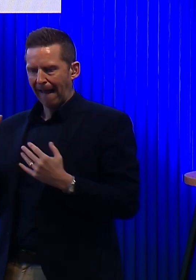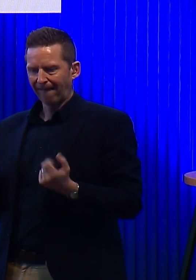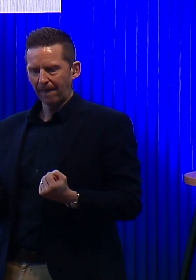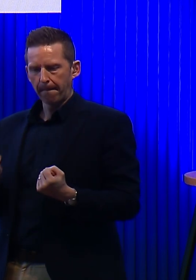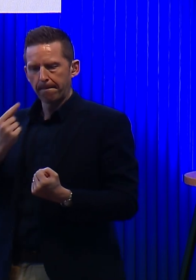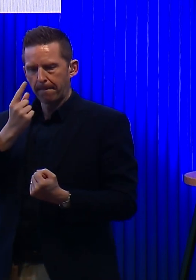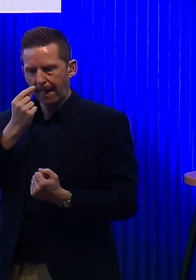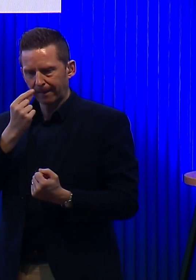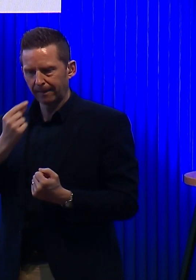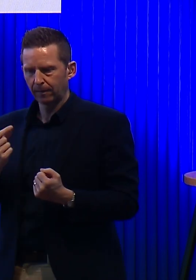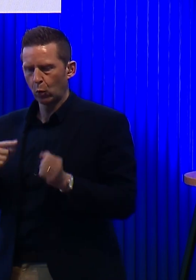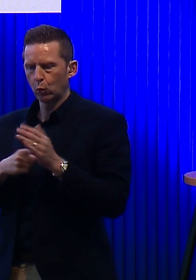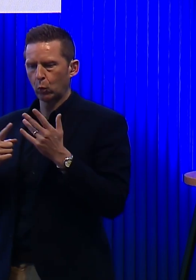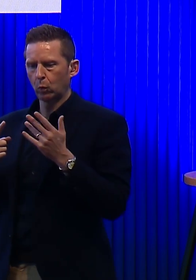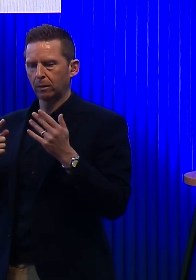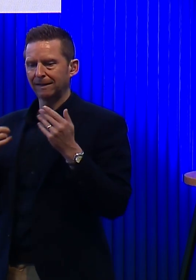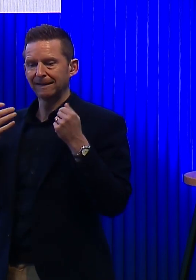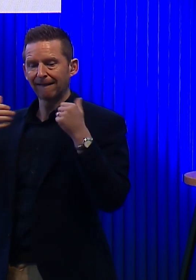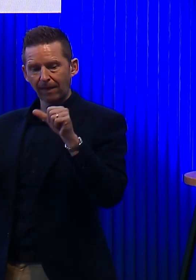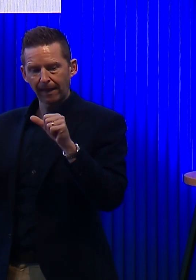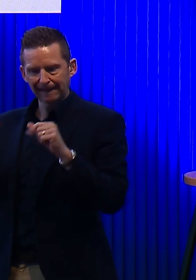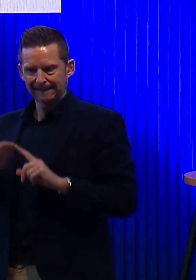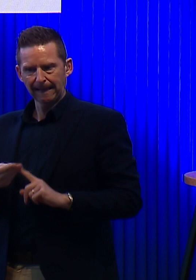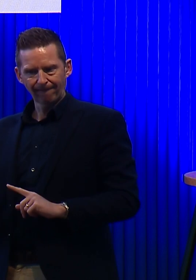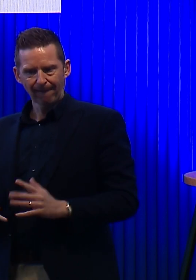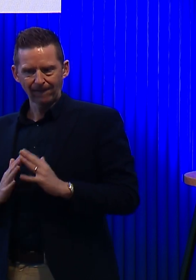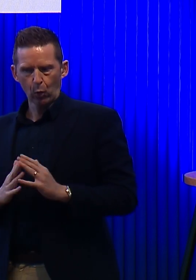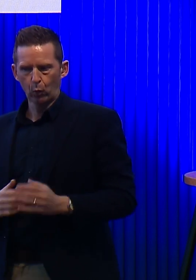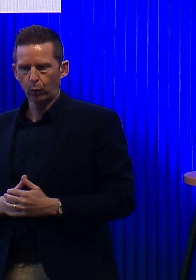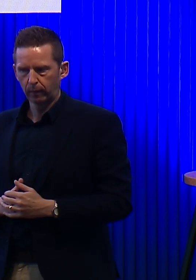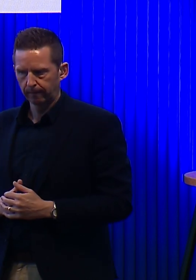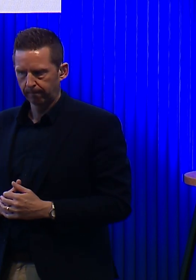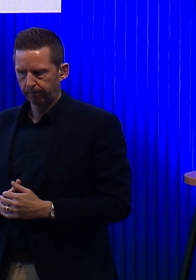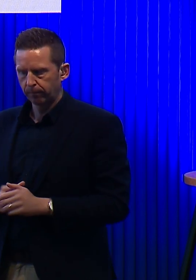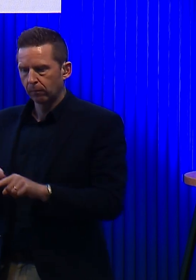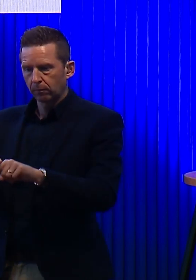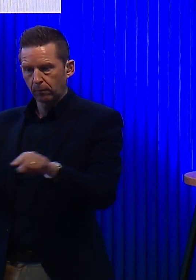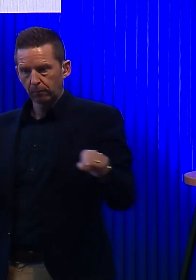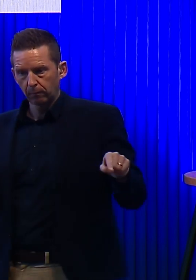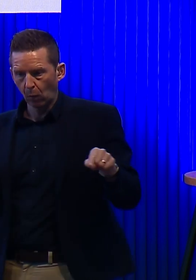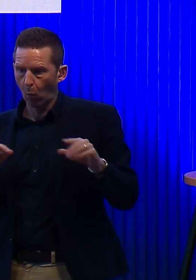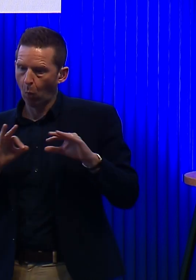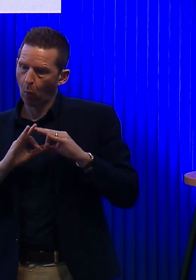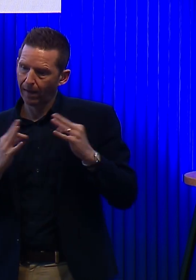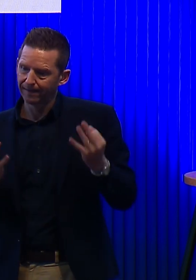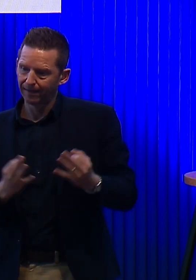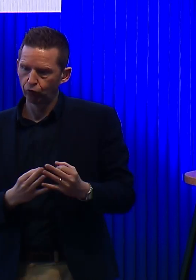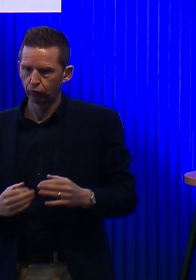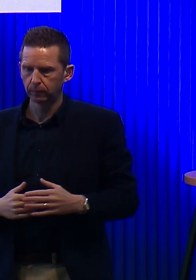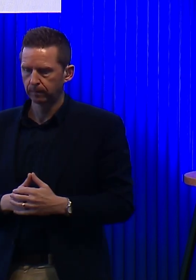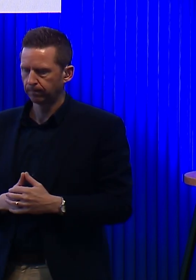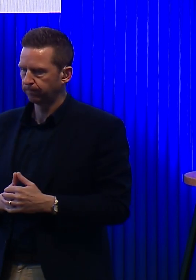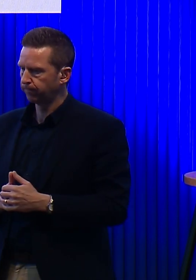ability to successfully deliver value. And those organizations